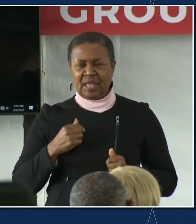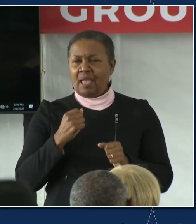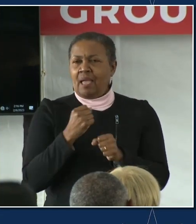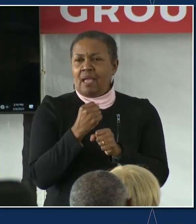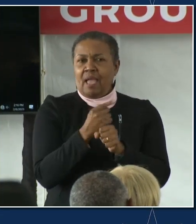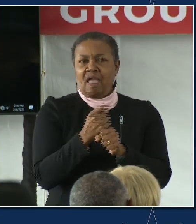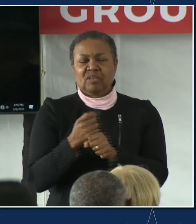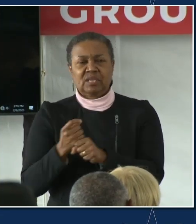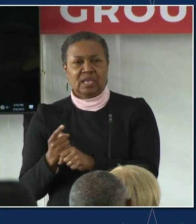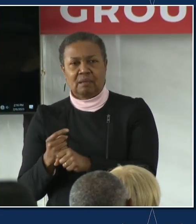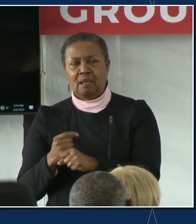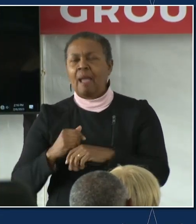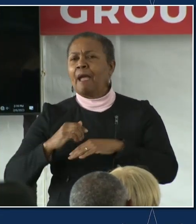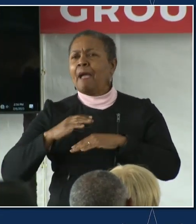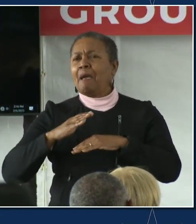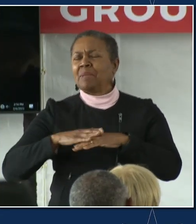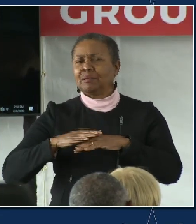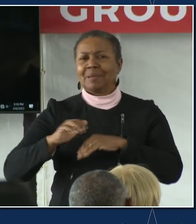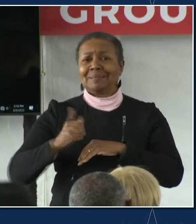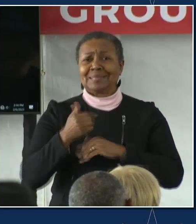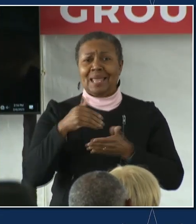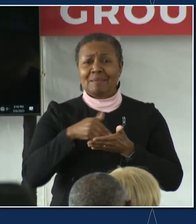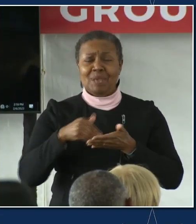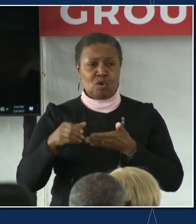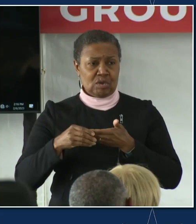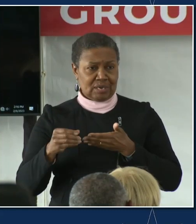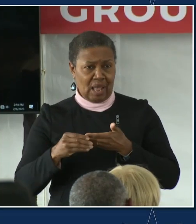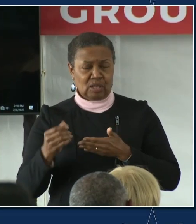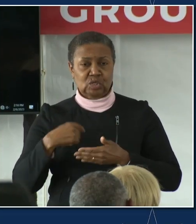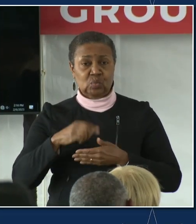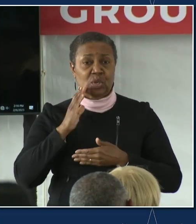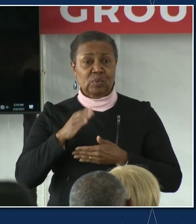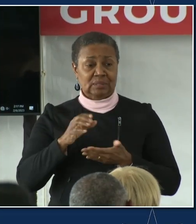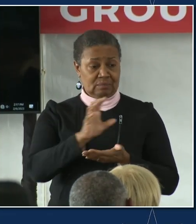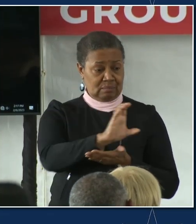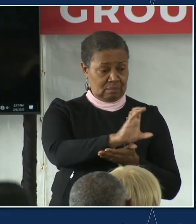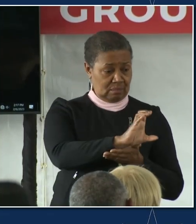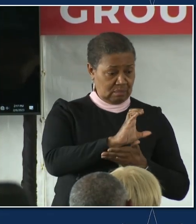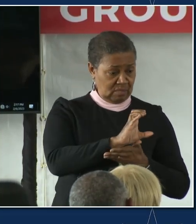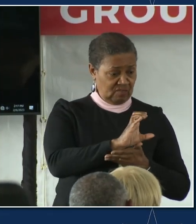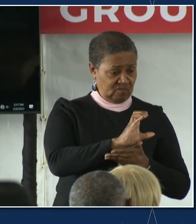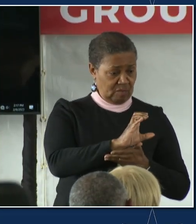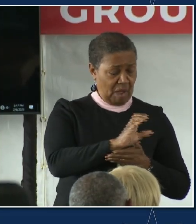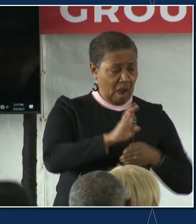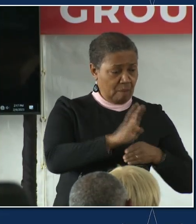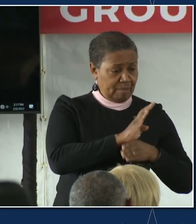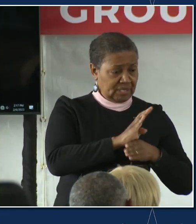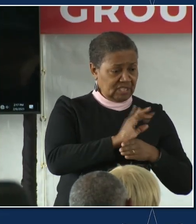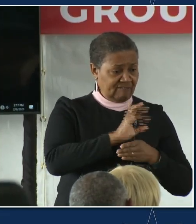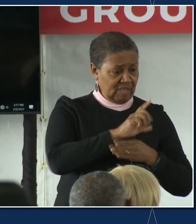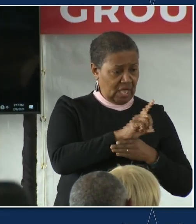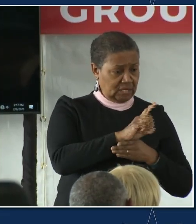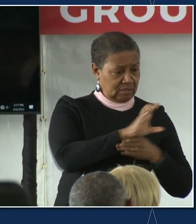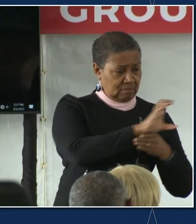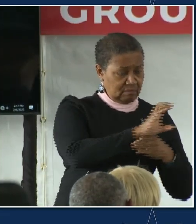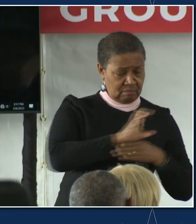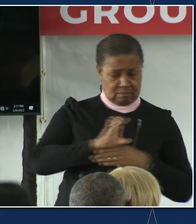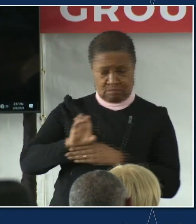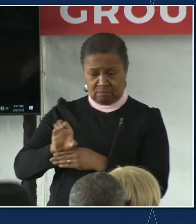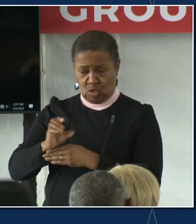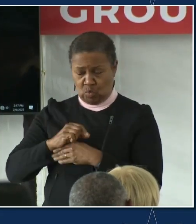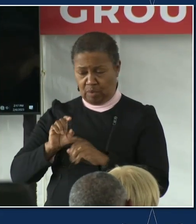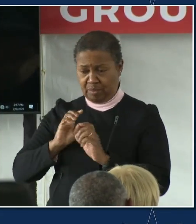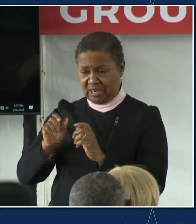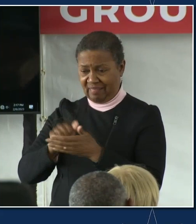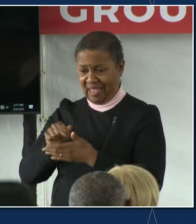year, minimum of $10 million, we are going to take from our corporate funds and make sure that we're